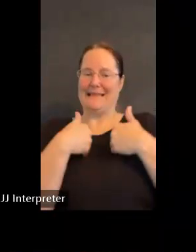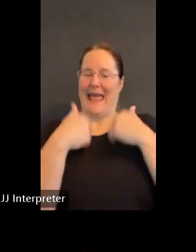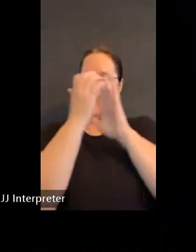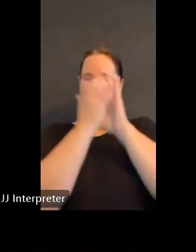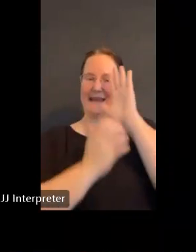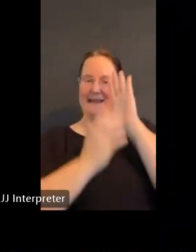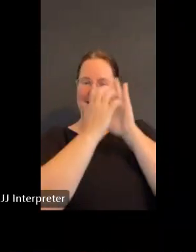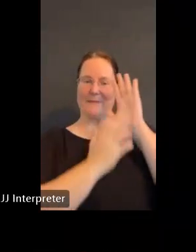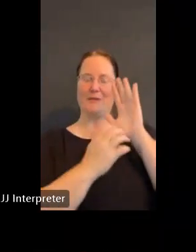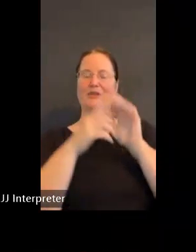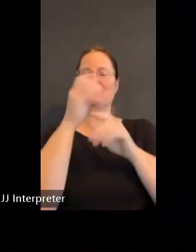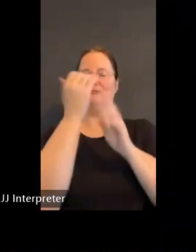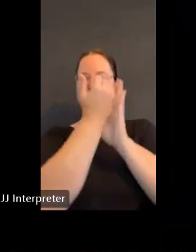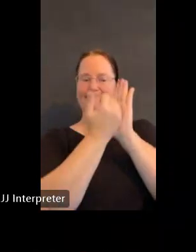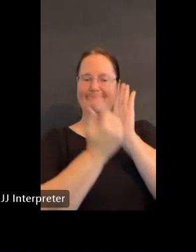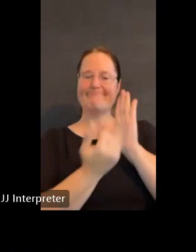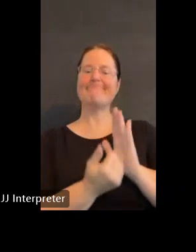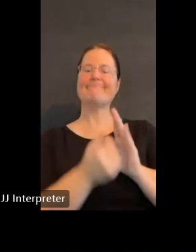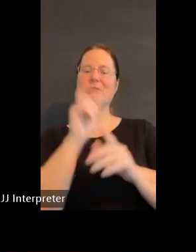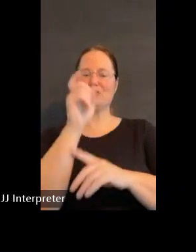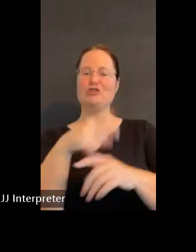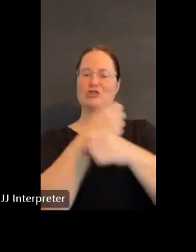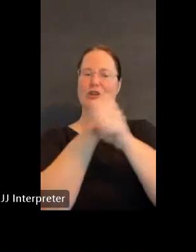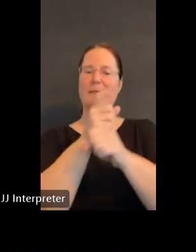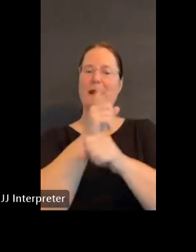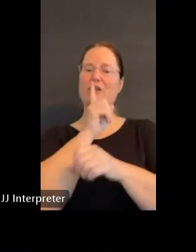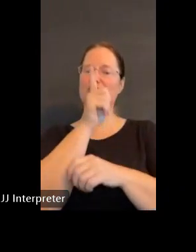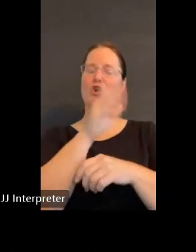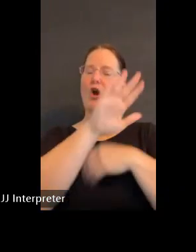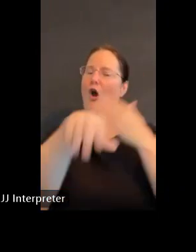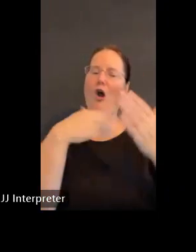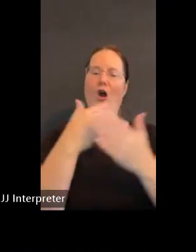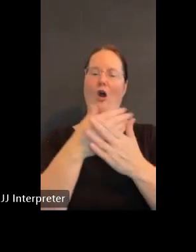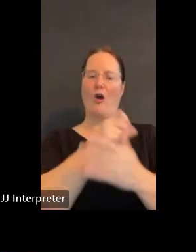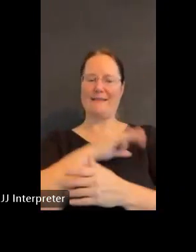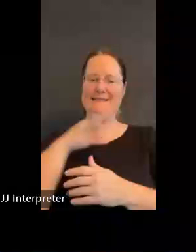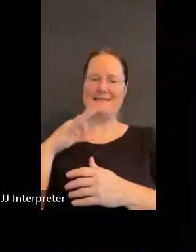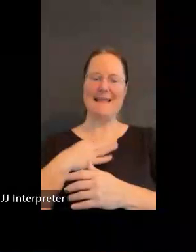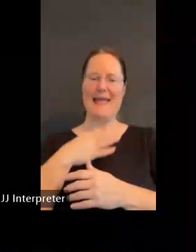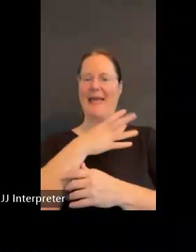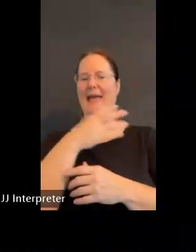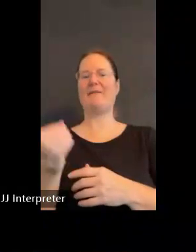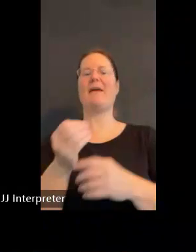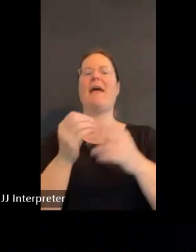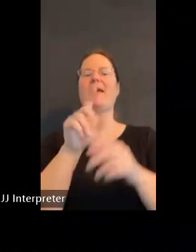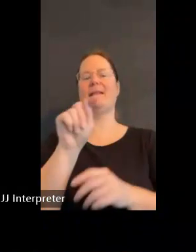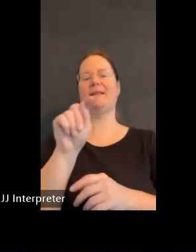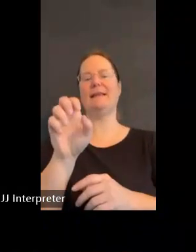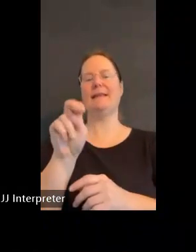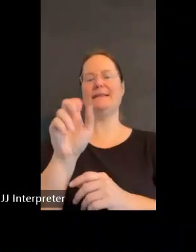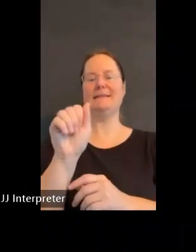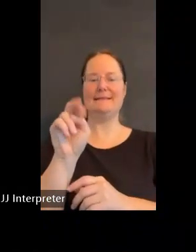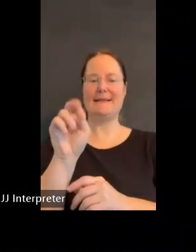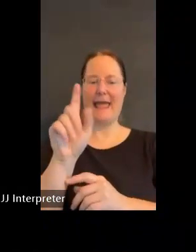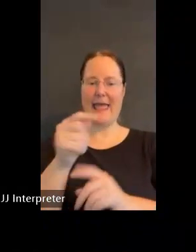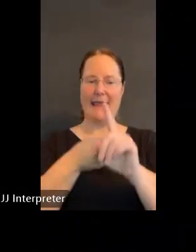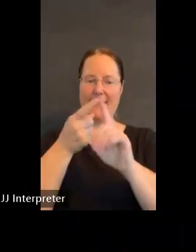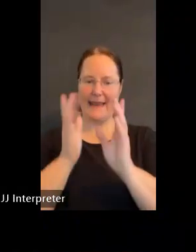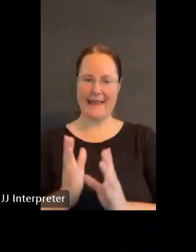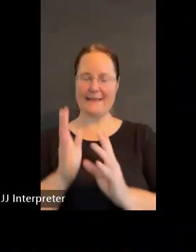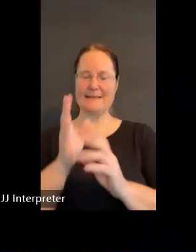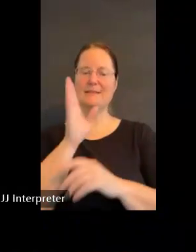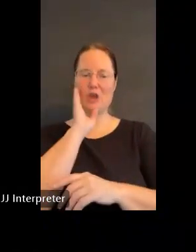their employees and staff, as well as their tenants, know what their policy is. Document everything